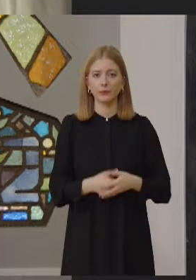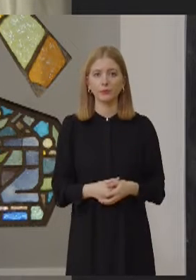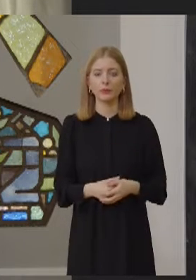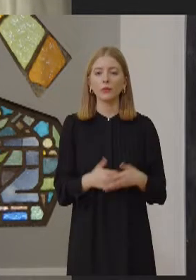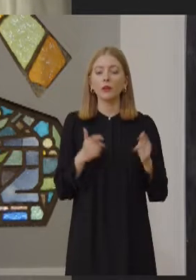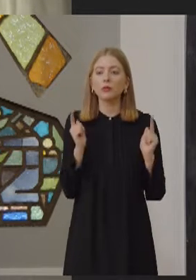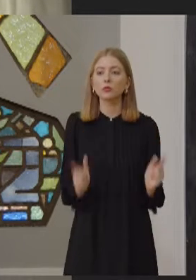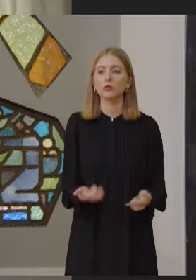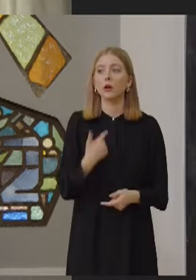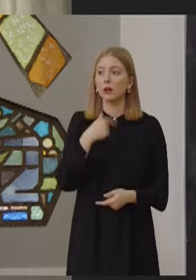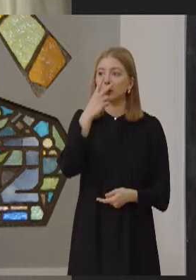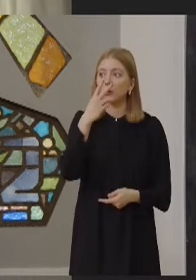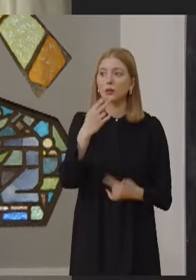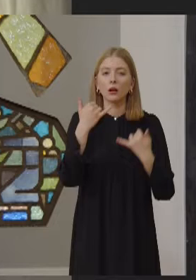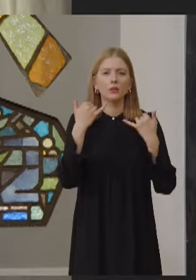combat